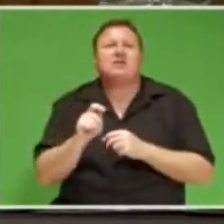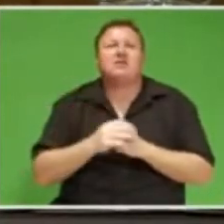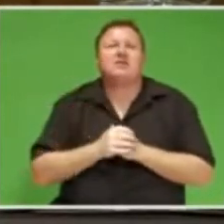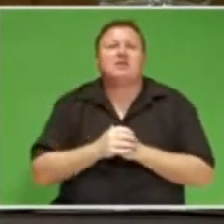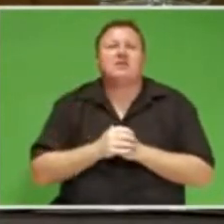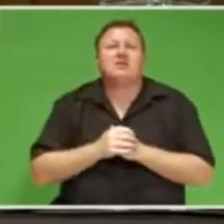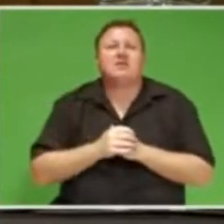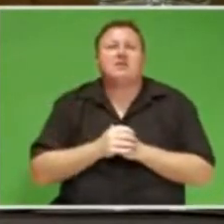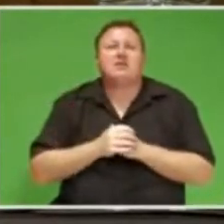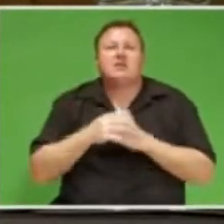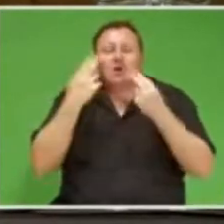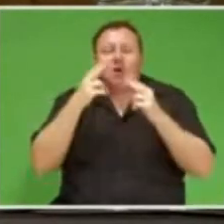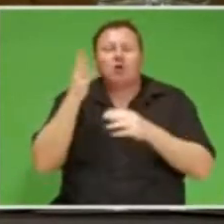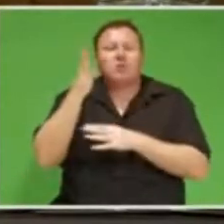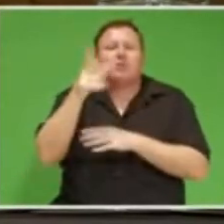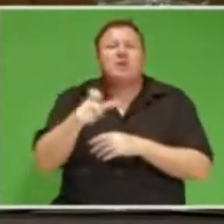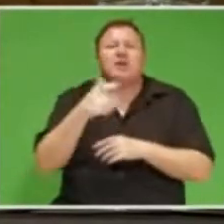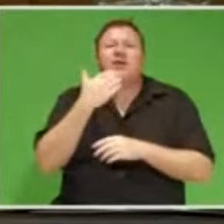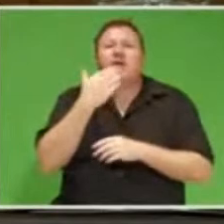Thank you, Honorable Speaker.